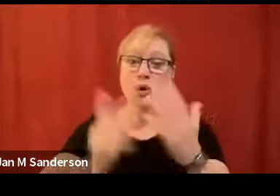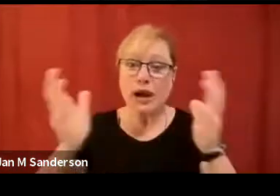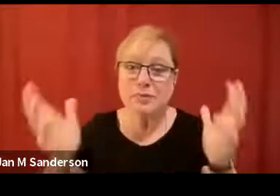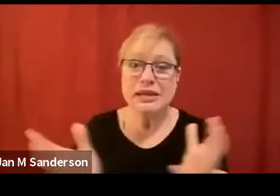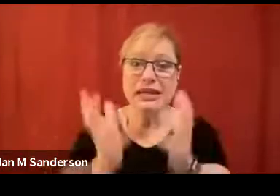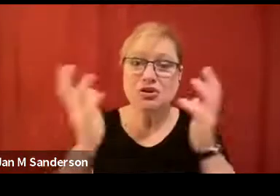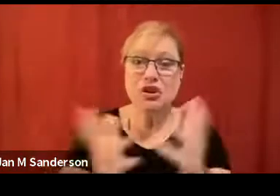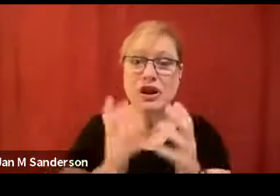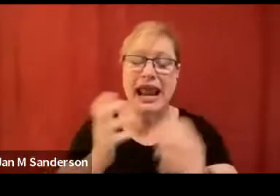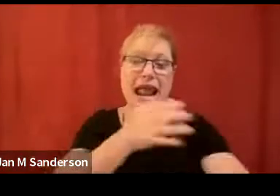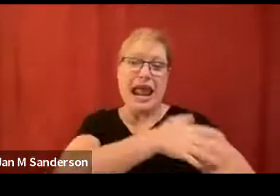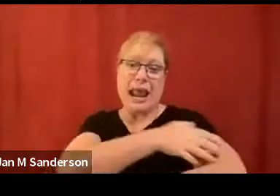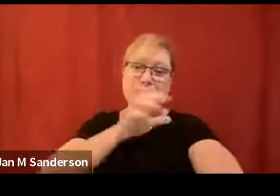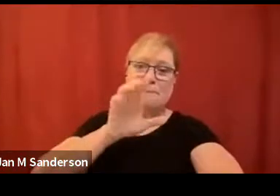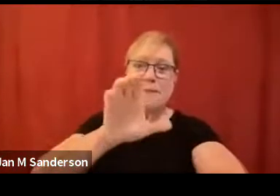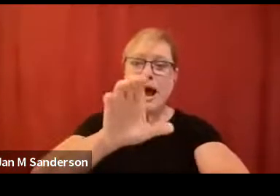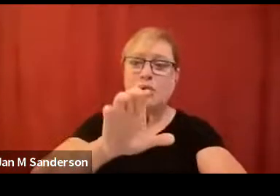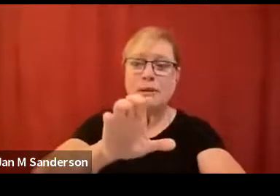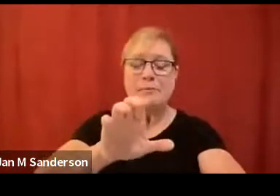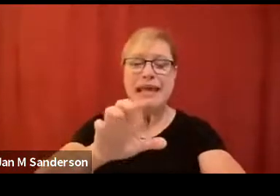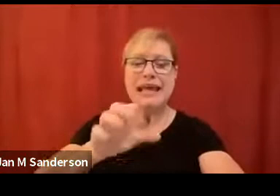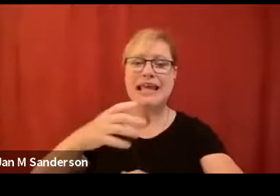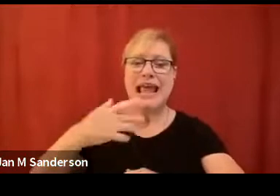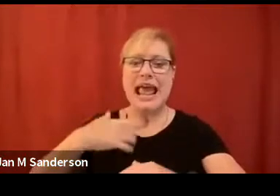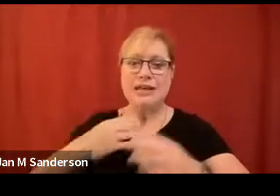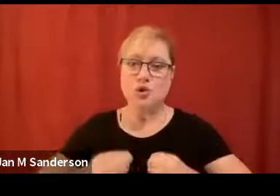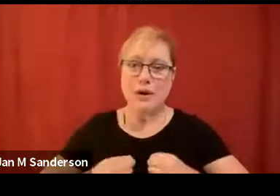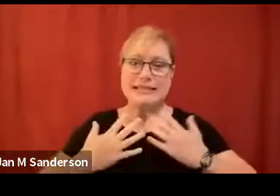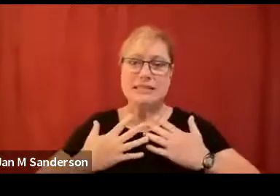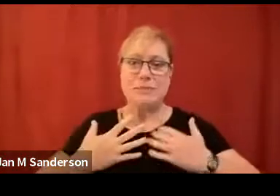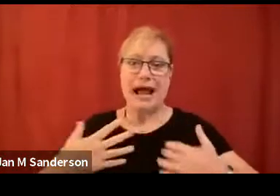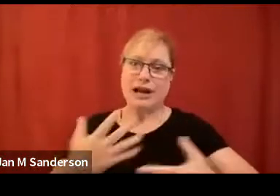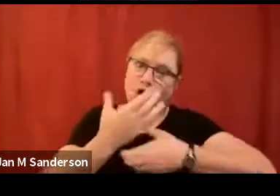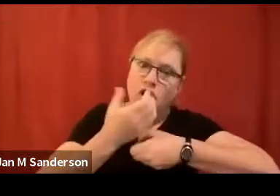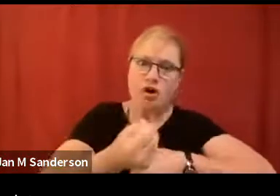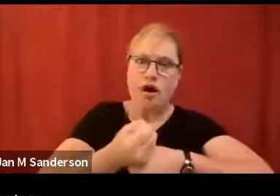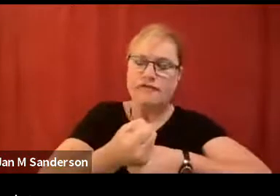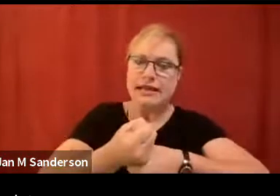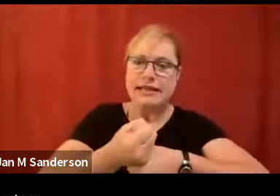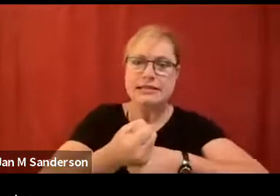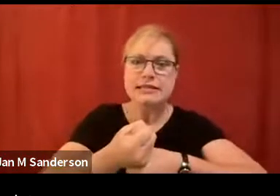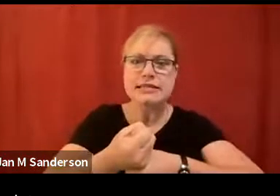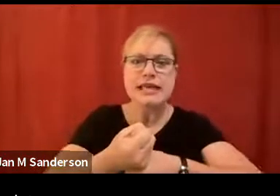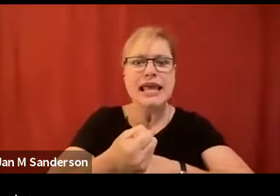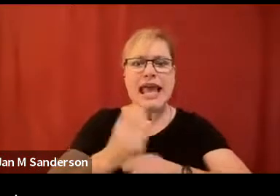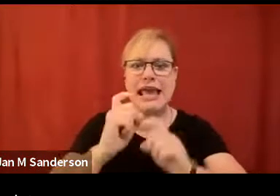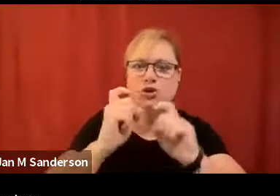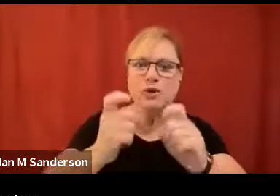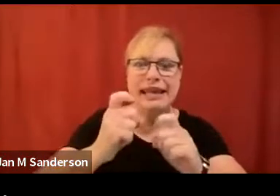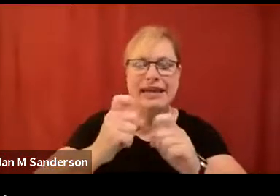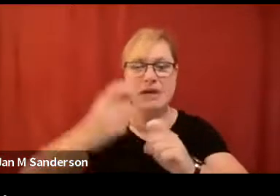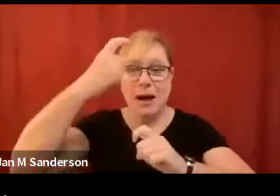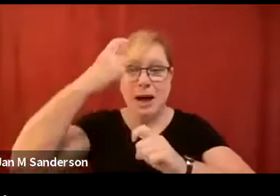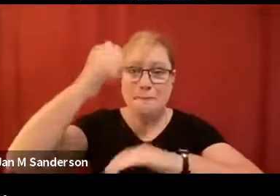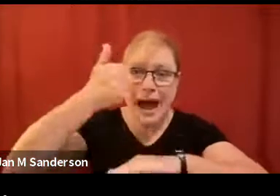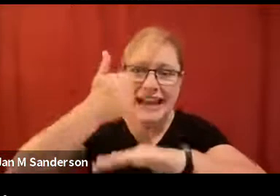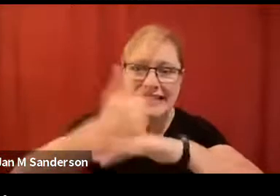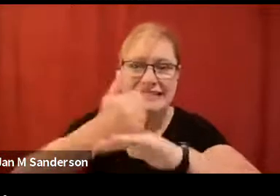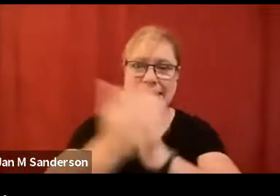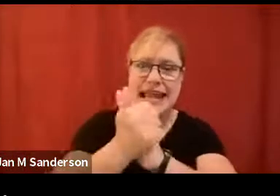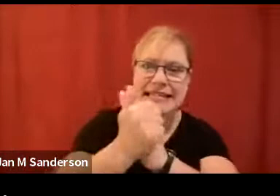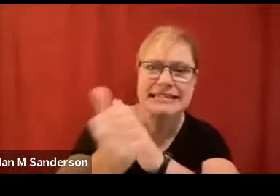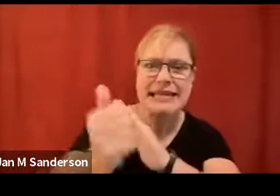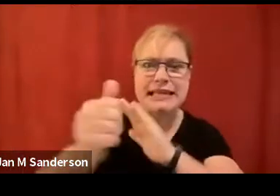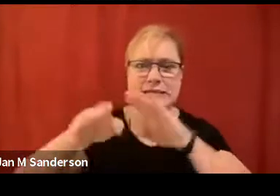empowerment, and it ignites like our students' confidence to equip them with like mindsets and behaviors and skills that allow them